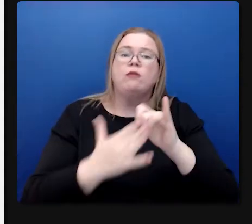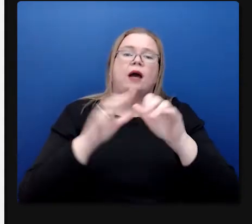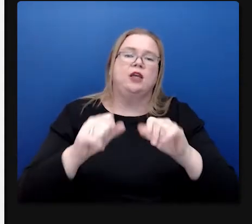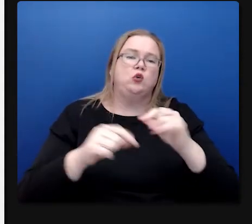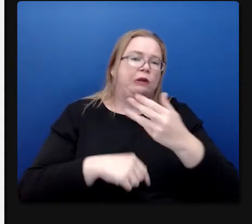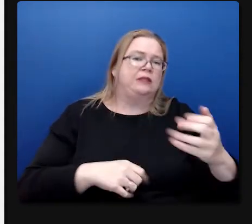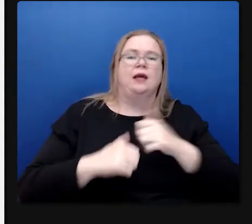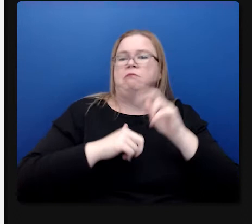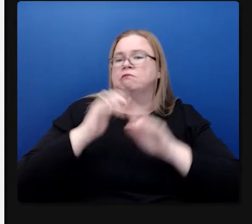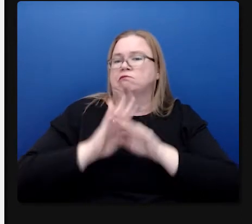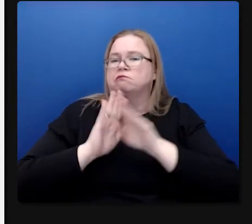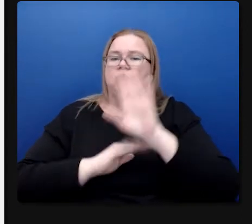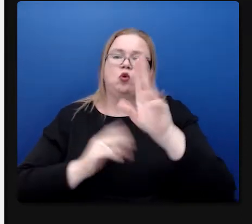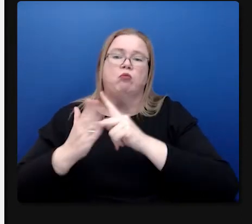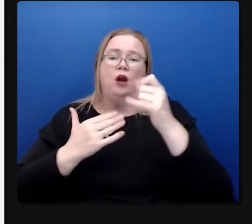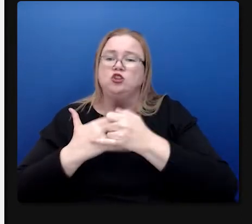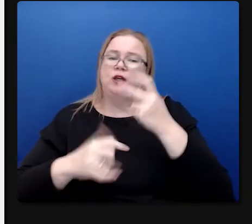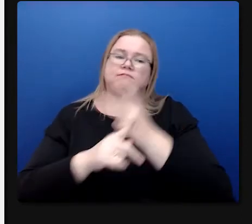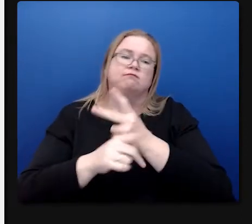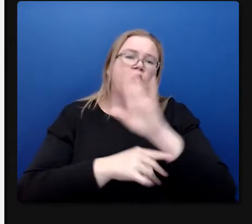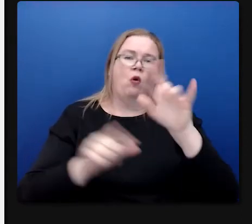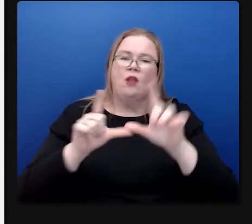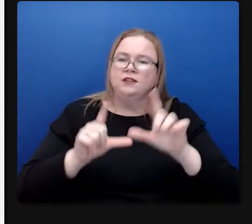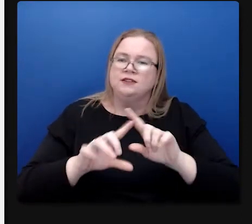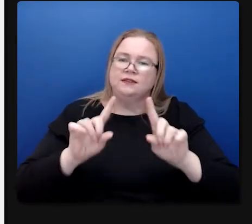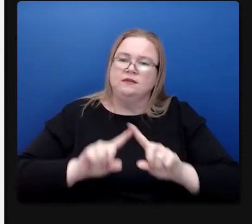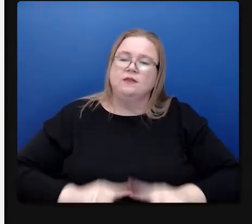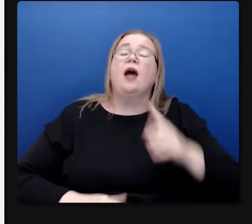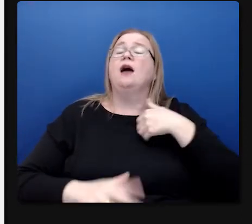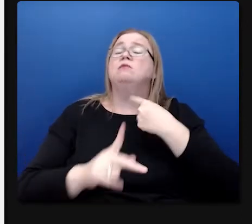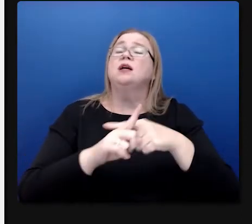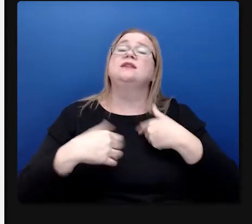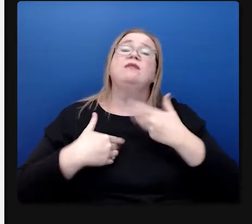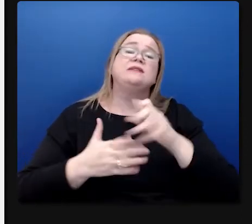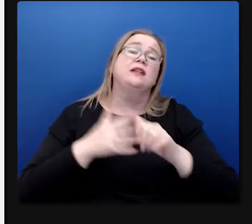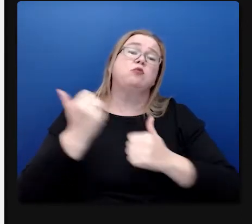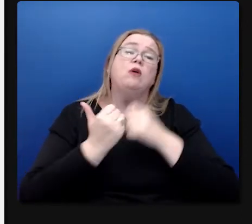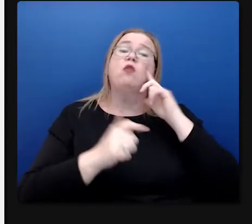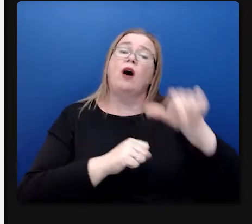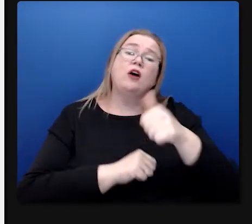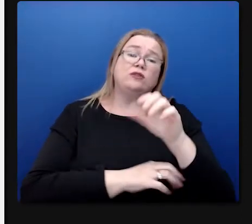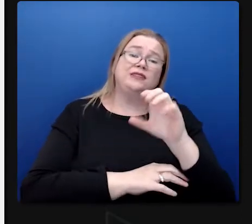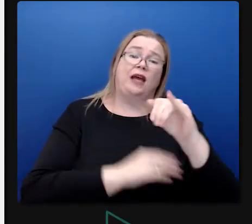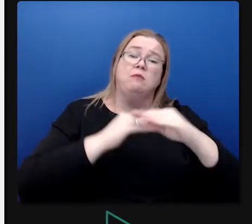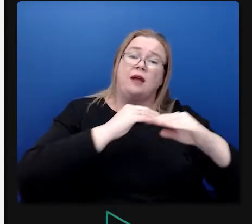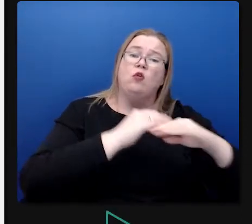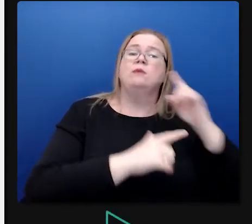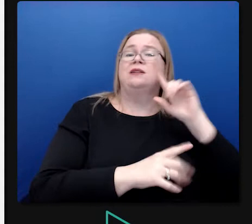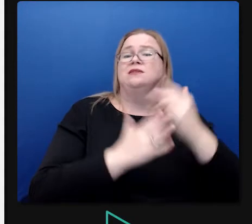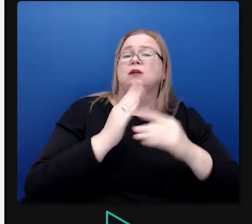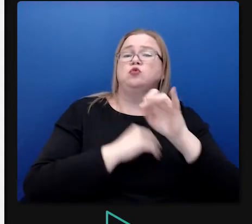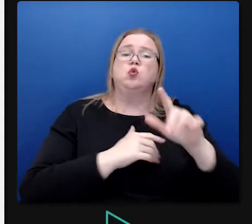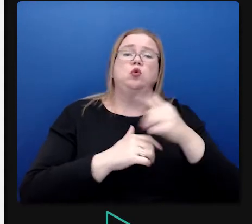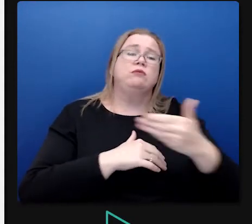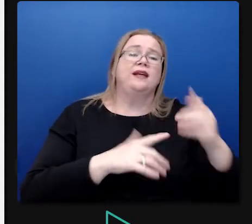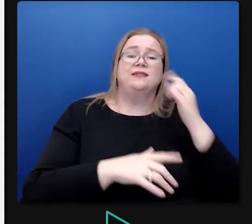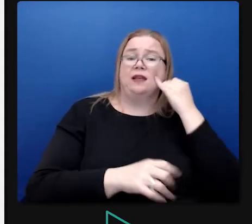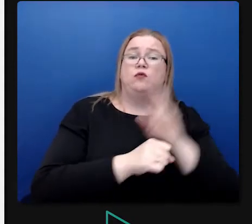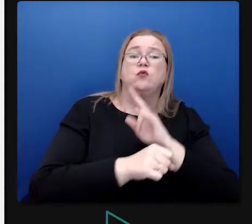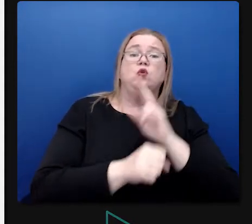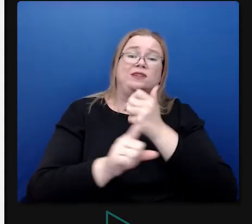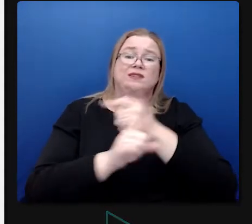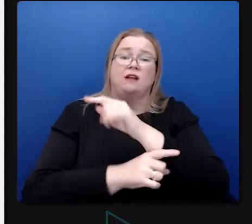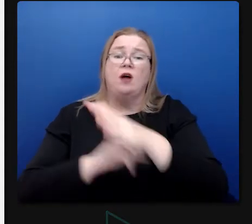that can do things like build your project and manage your licenses. And they also have things like support for alternate CI platforms and some tooling if you are